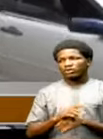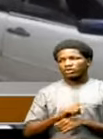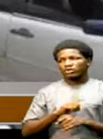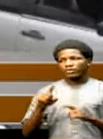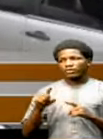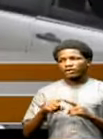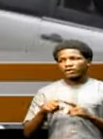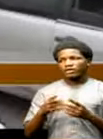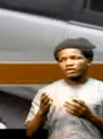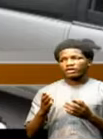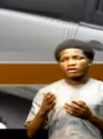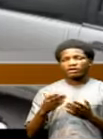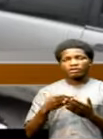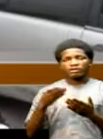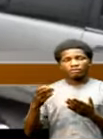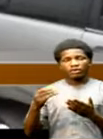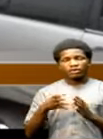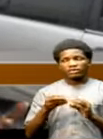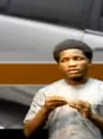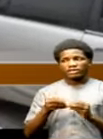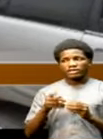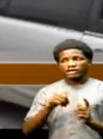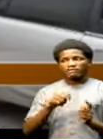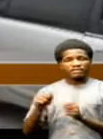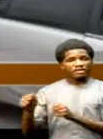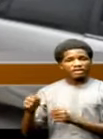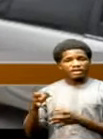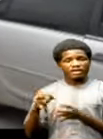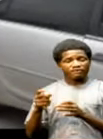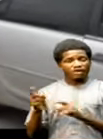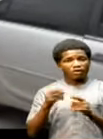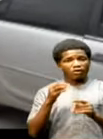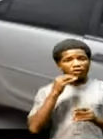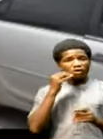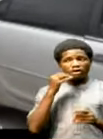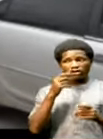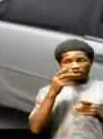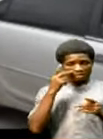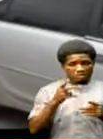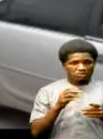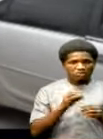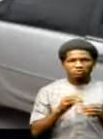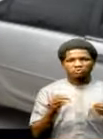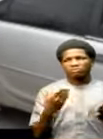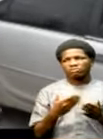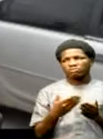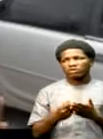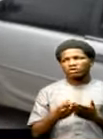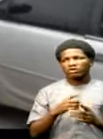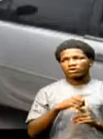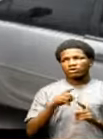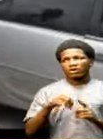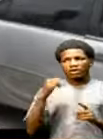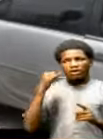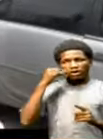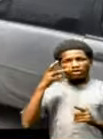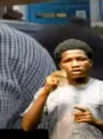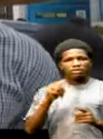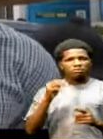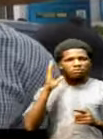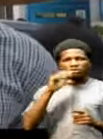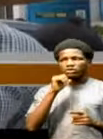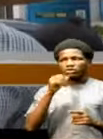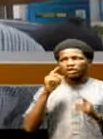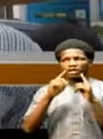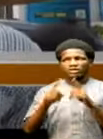say they don't transfer the money. Then if I go house, I'll check this thing, I didn't see the money. And when I call them, they will not answer me.